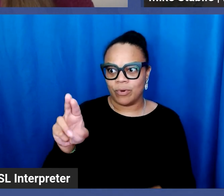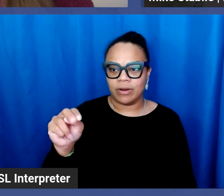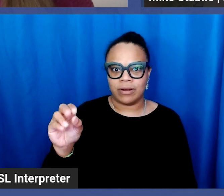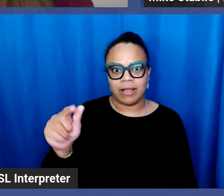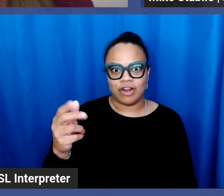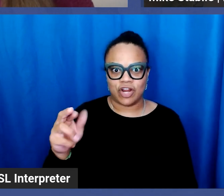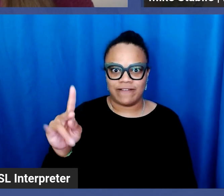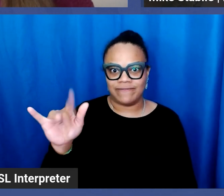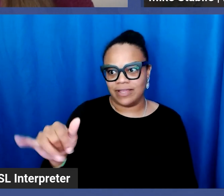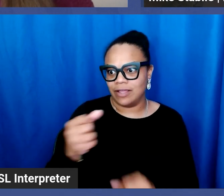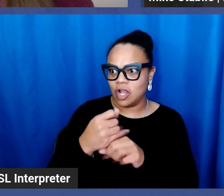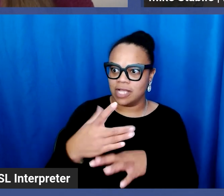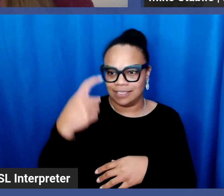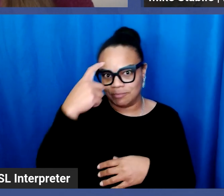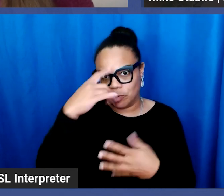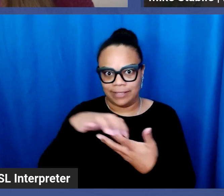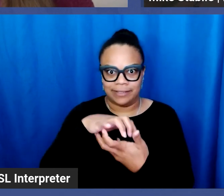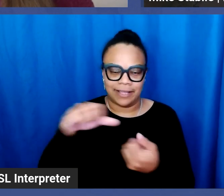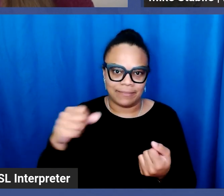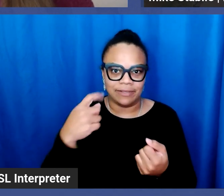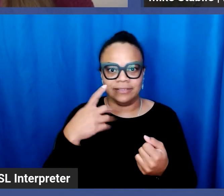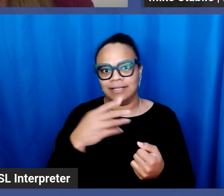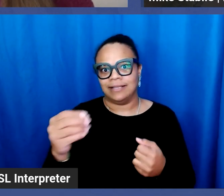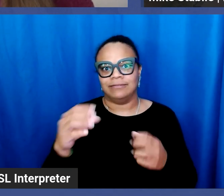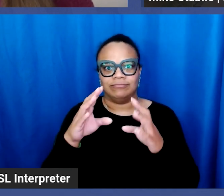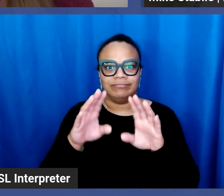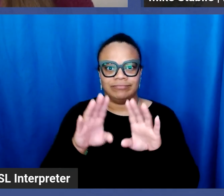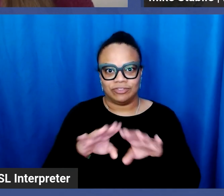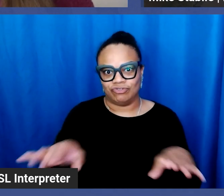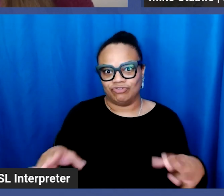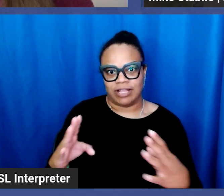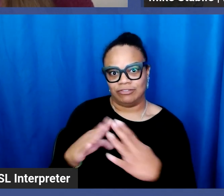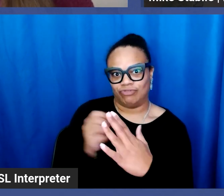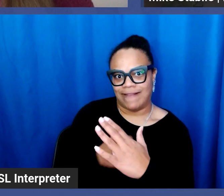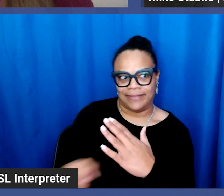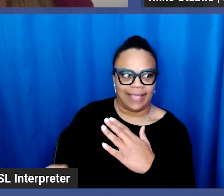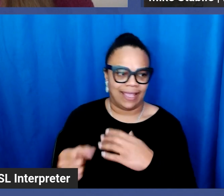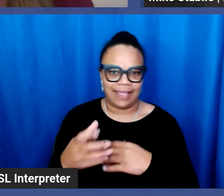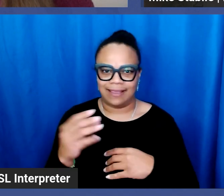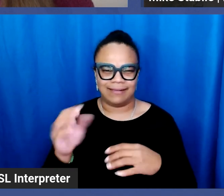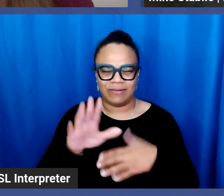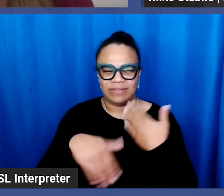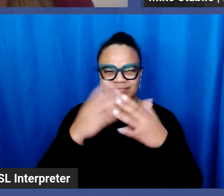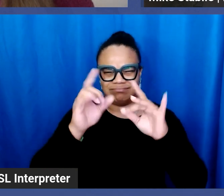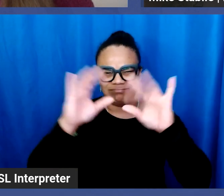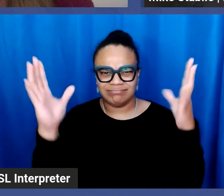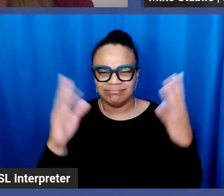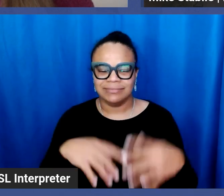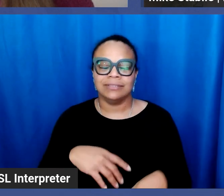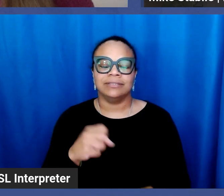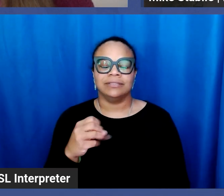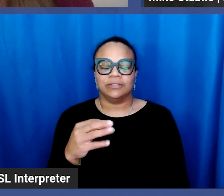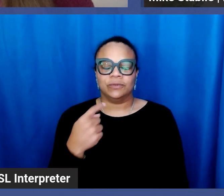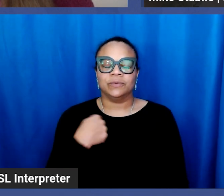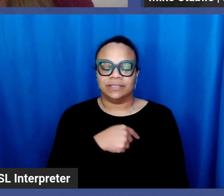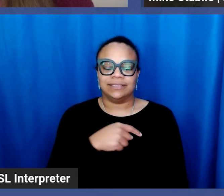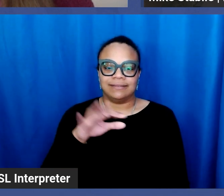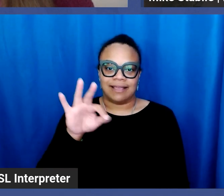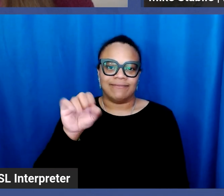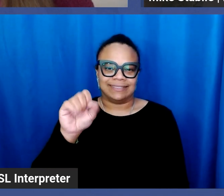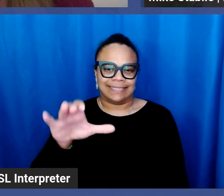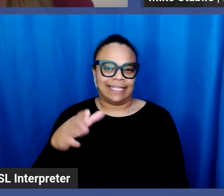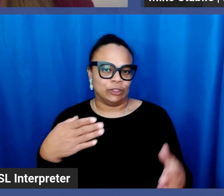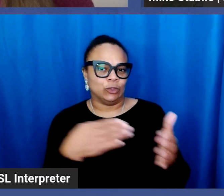pornography, causes brain damage and child trafficking and all these sort of other sort of parade of horribles. So we FSC